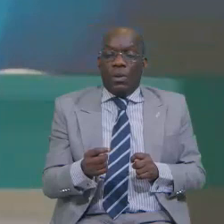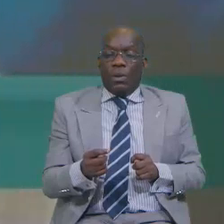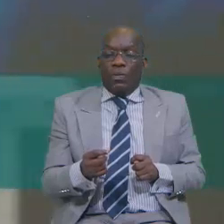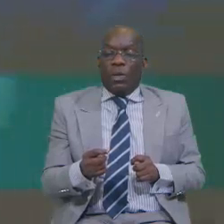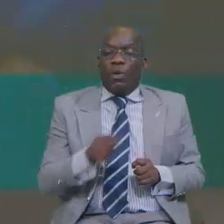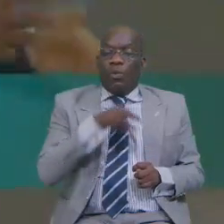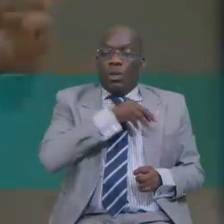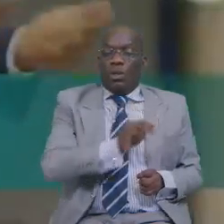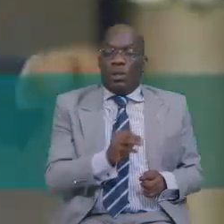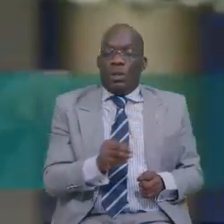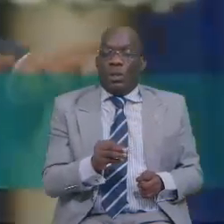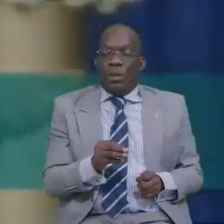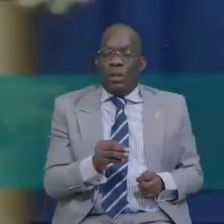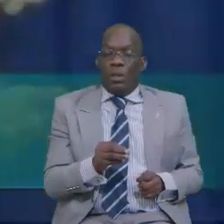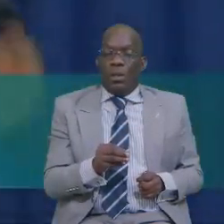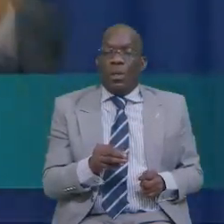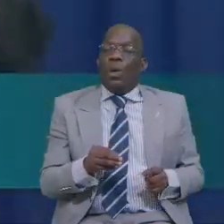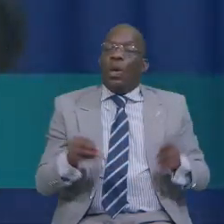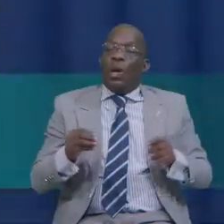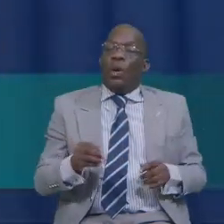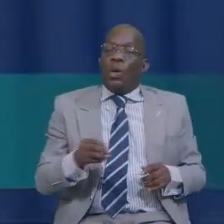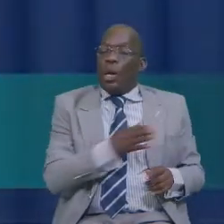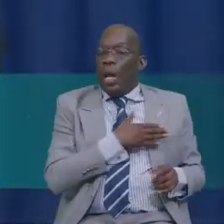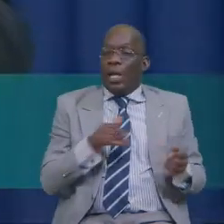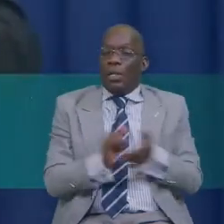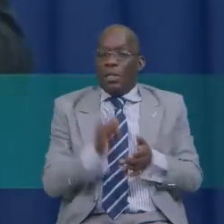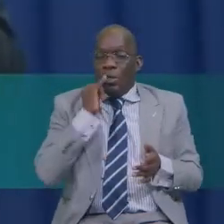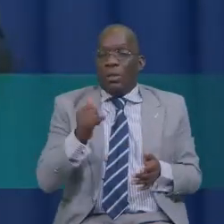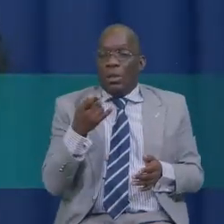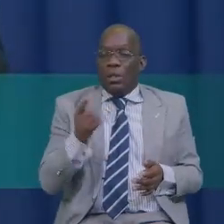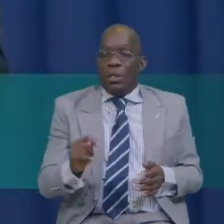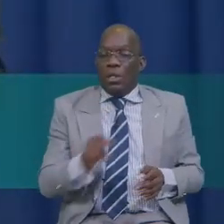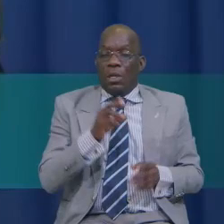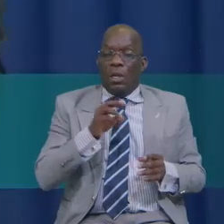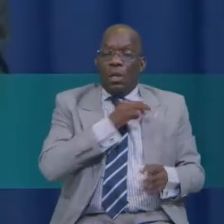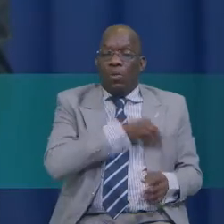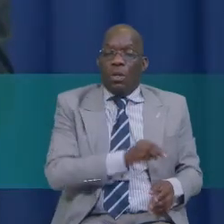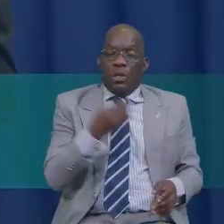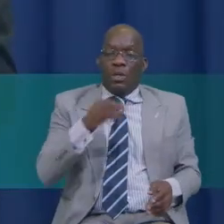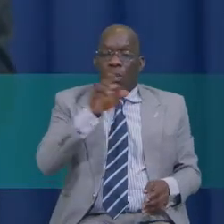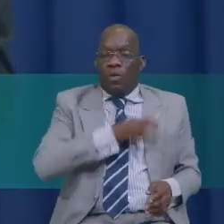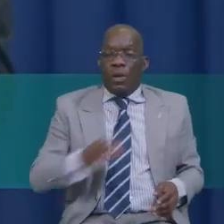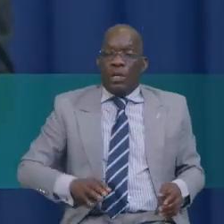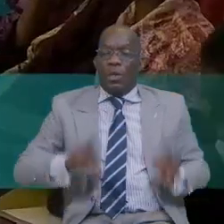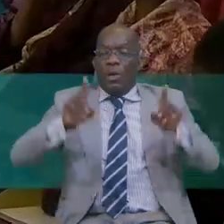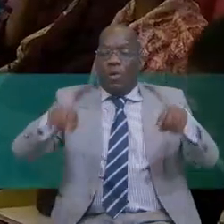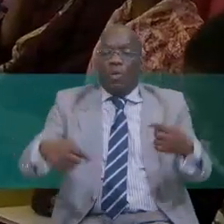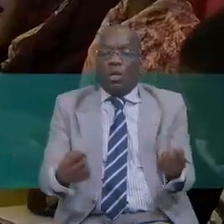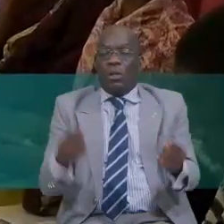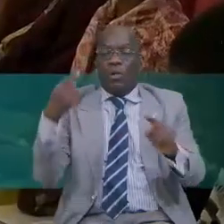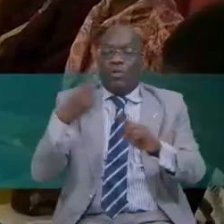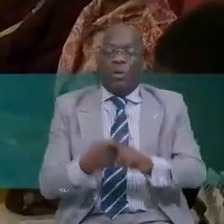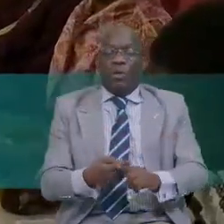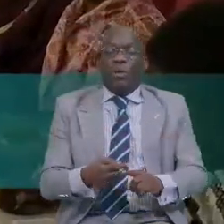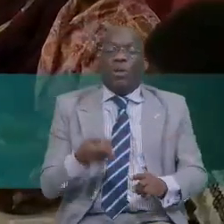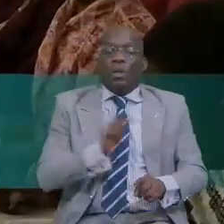sufferers. Transnational, that is, the ministry of Christ went from the nation